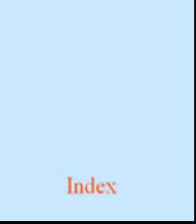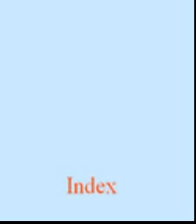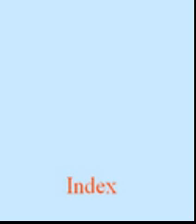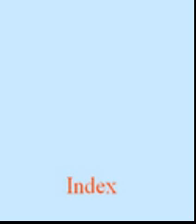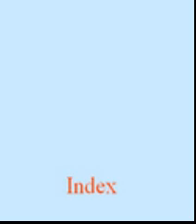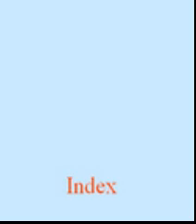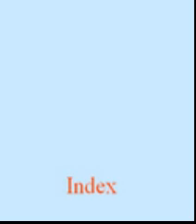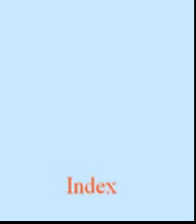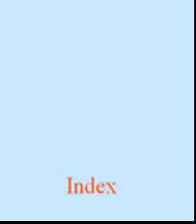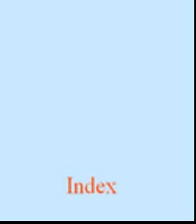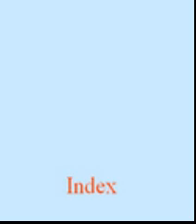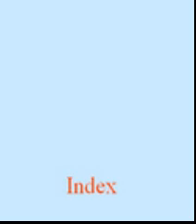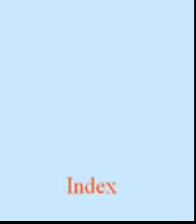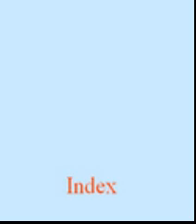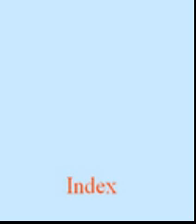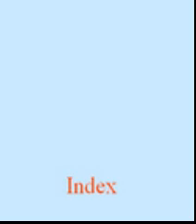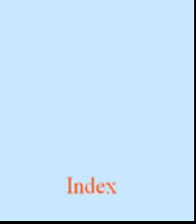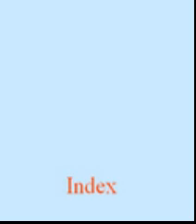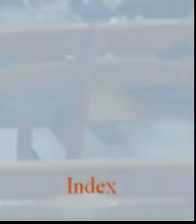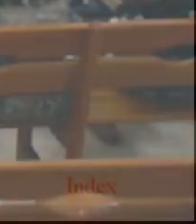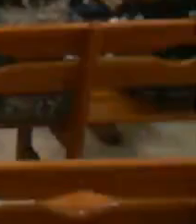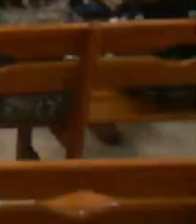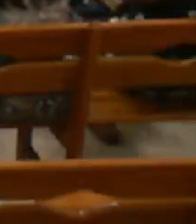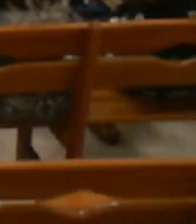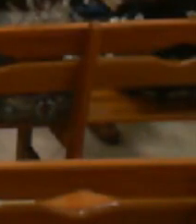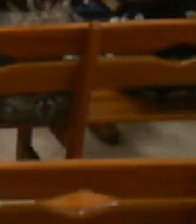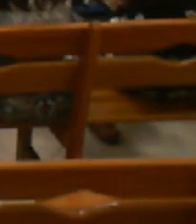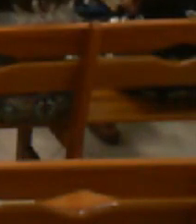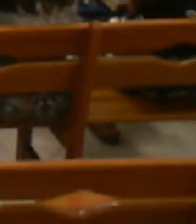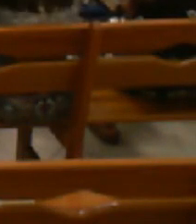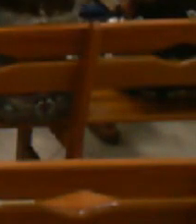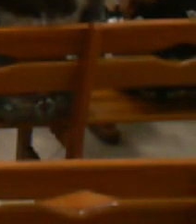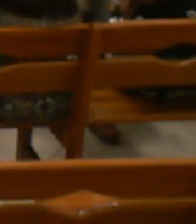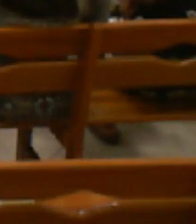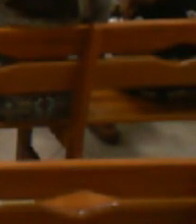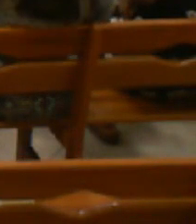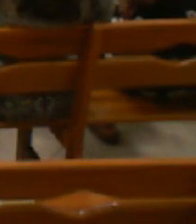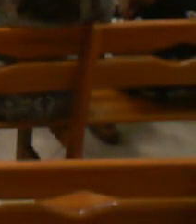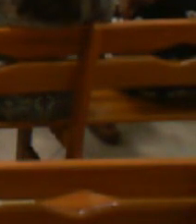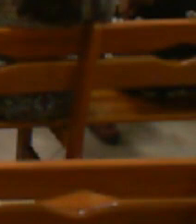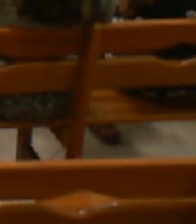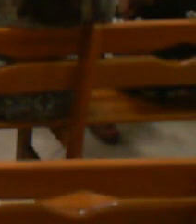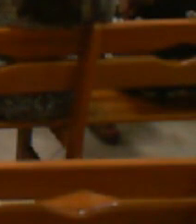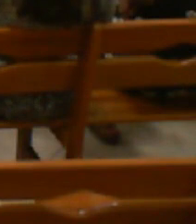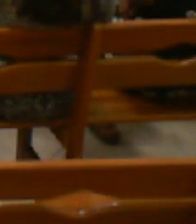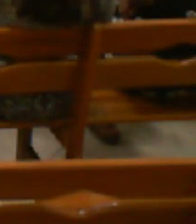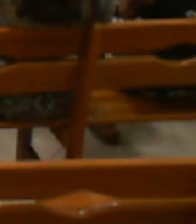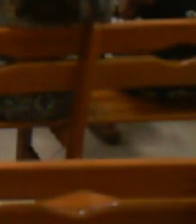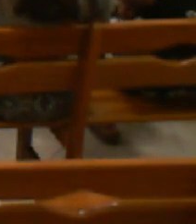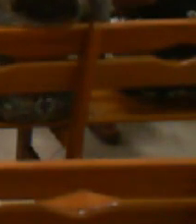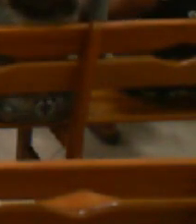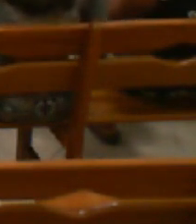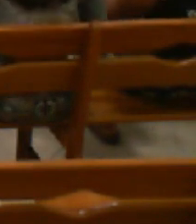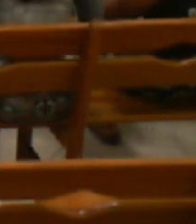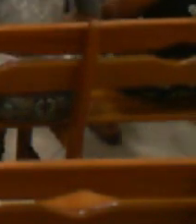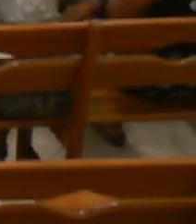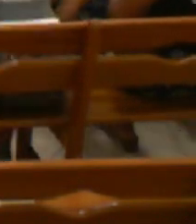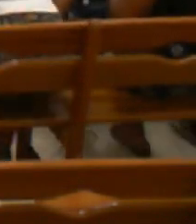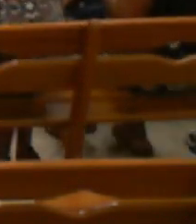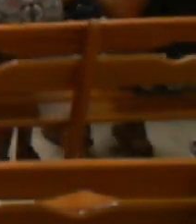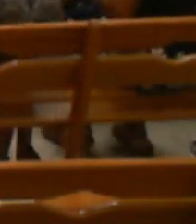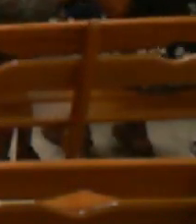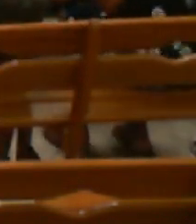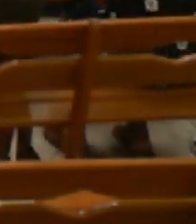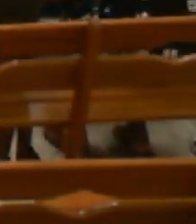to